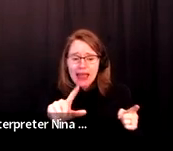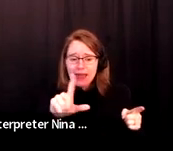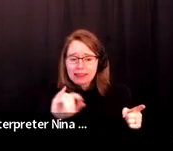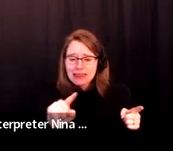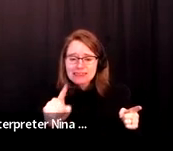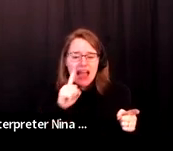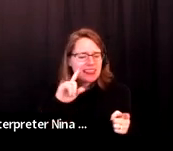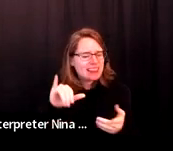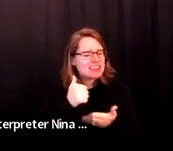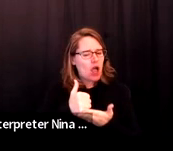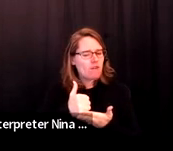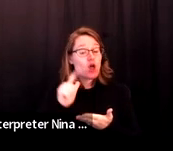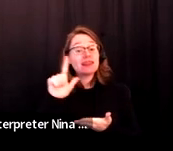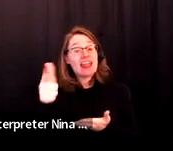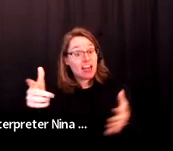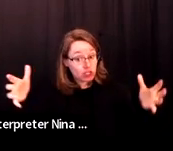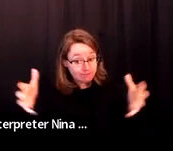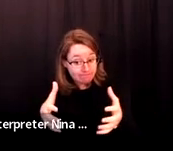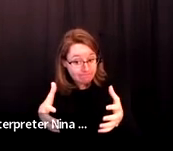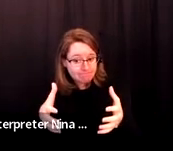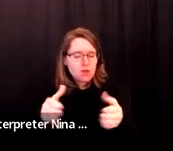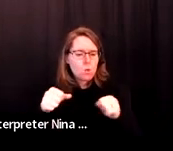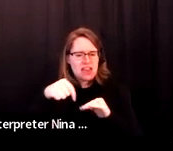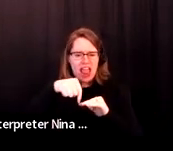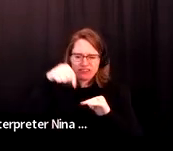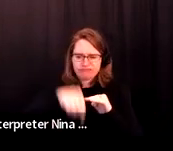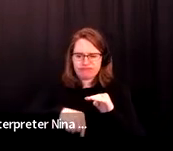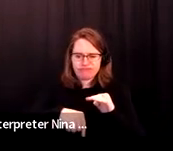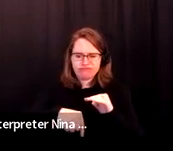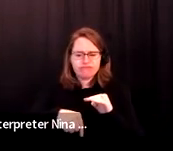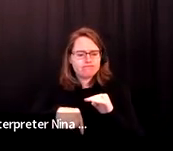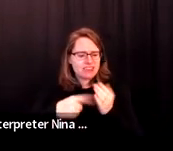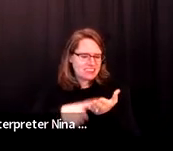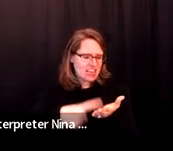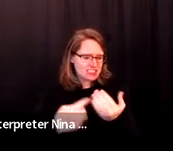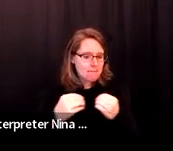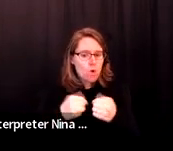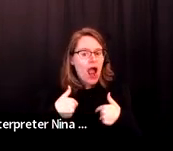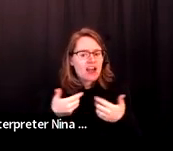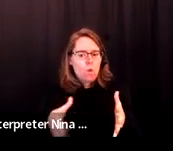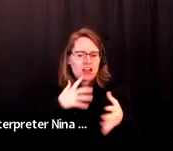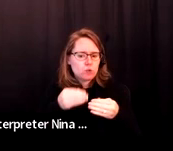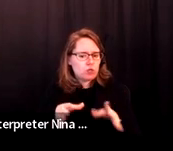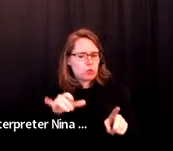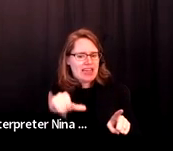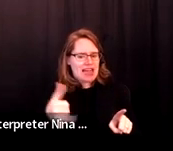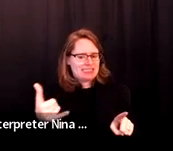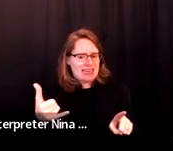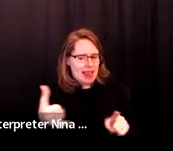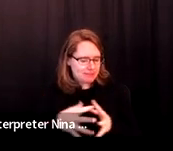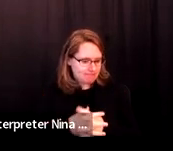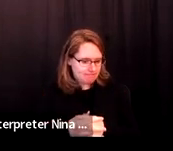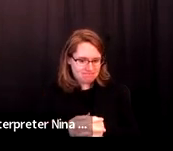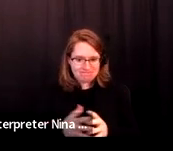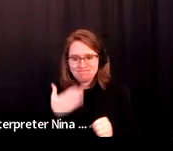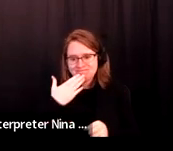coming back together, then you can kind of dive in and make sense of that, but I don't want to lose sight of it today. So I think adding that in is helpful